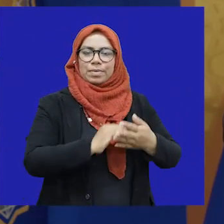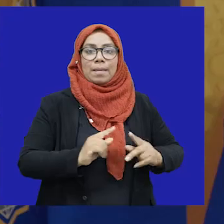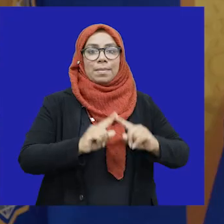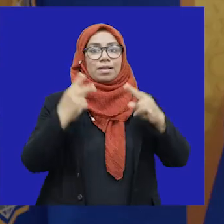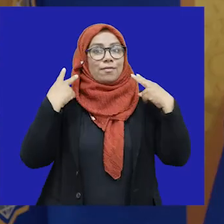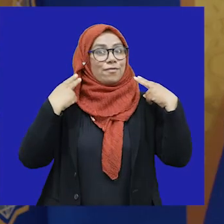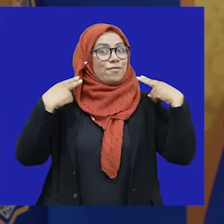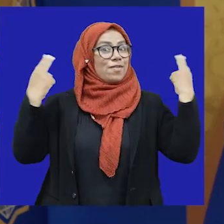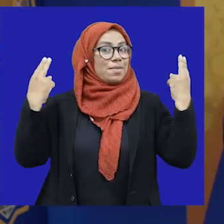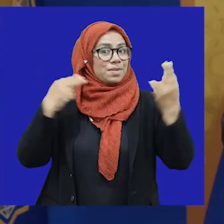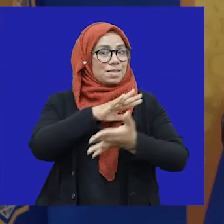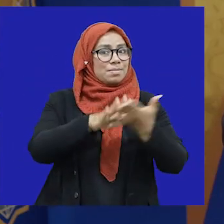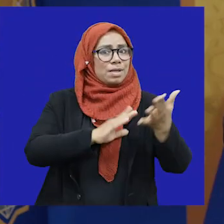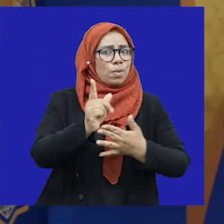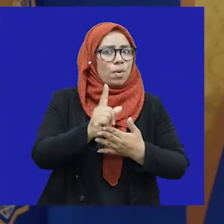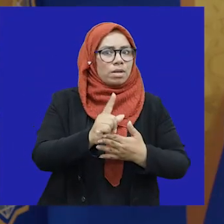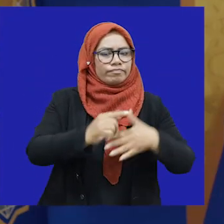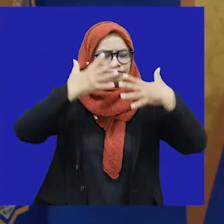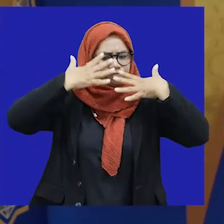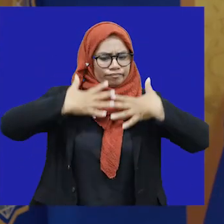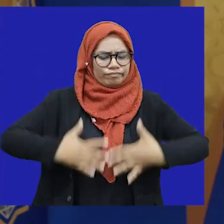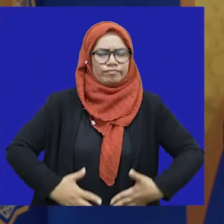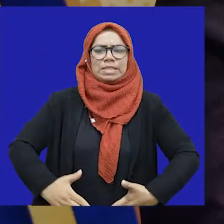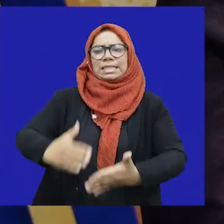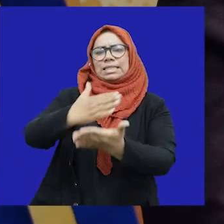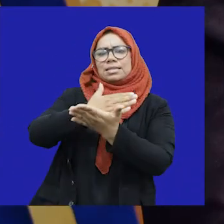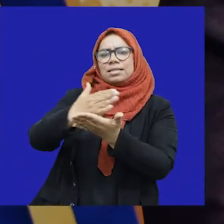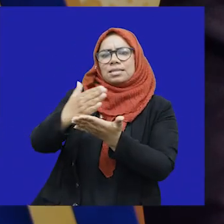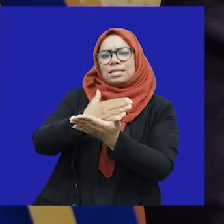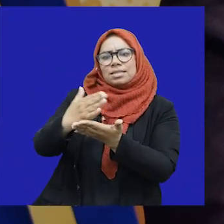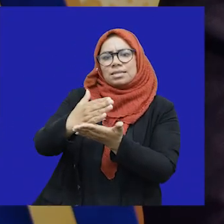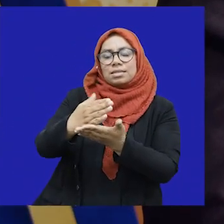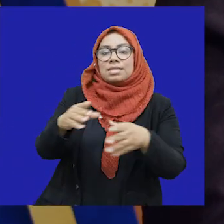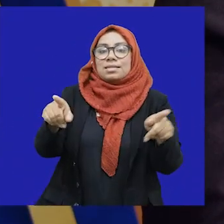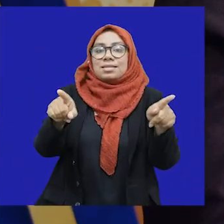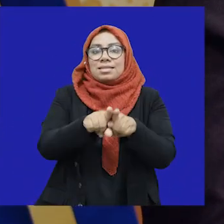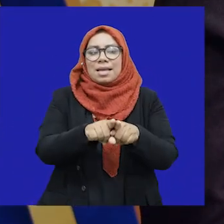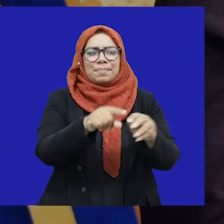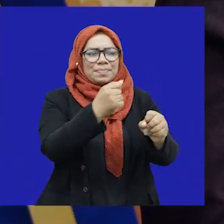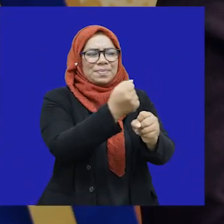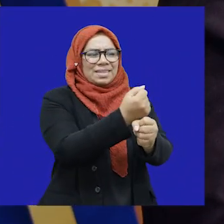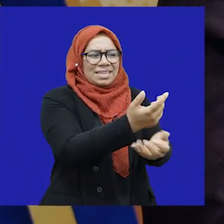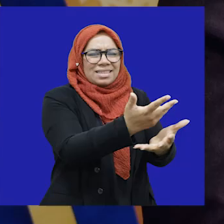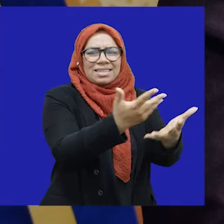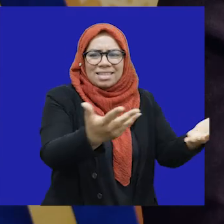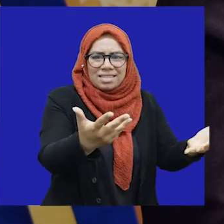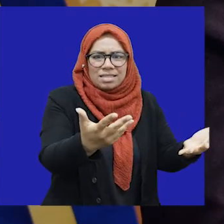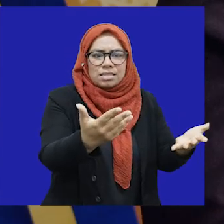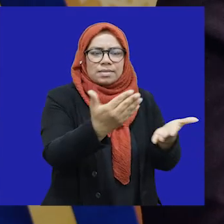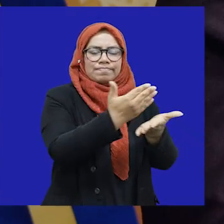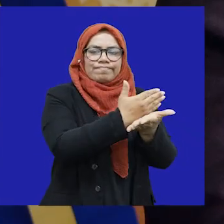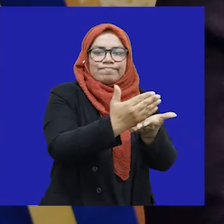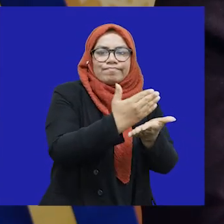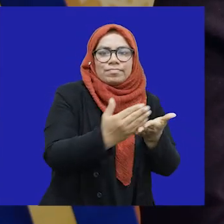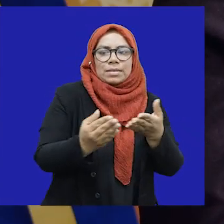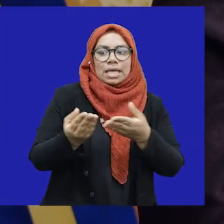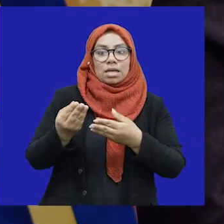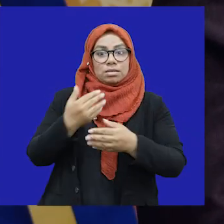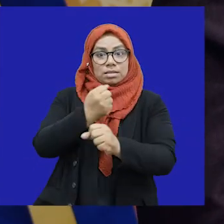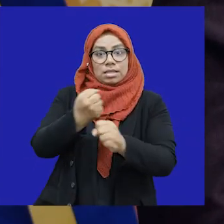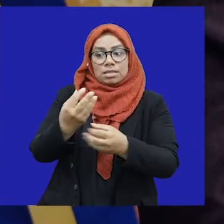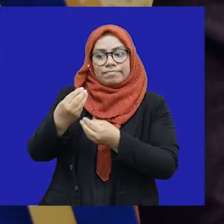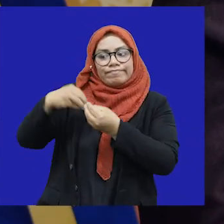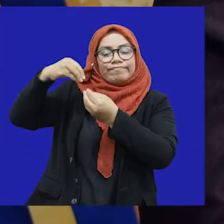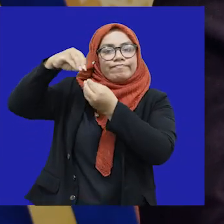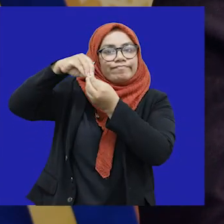are distributed to. Zakat is not just an act of charity. It is an obligation, a duty that